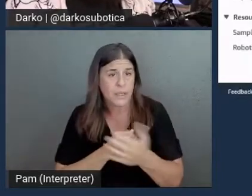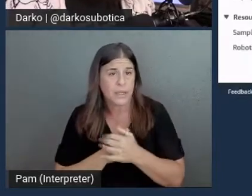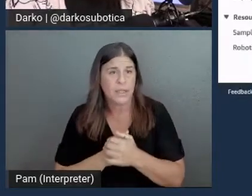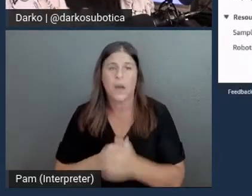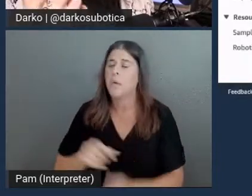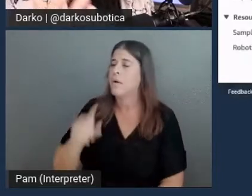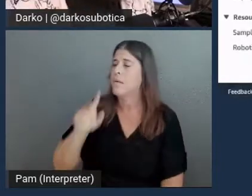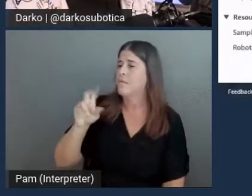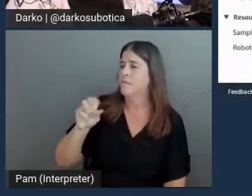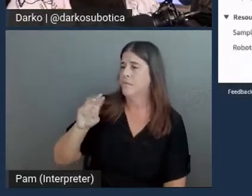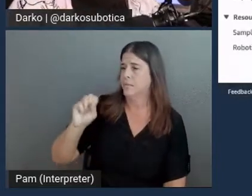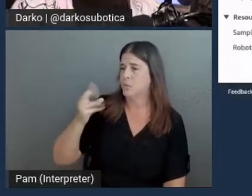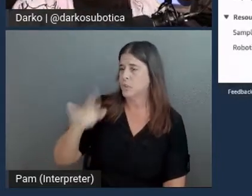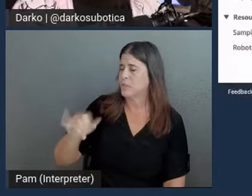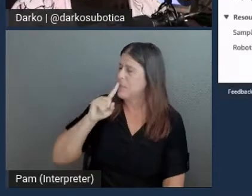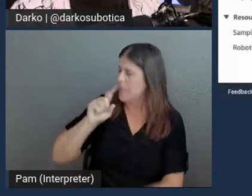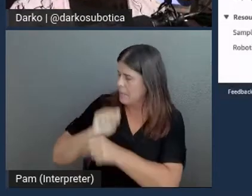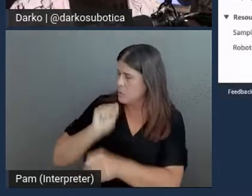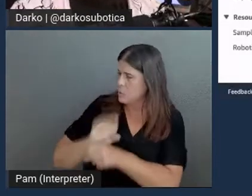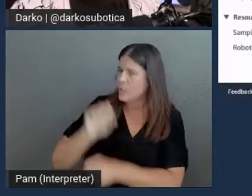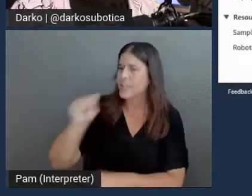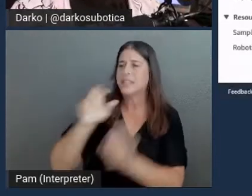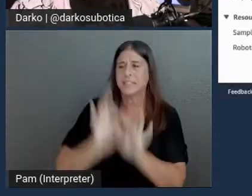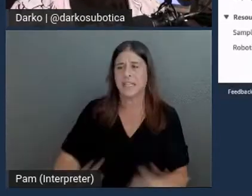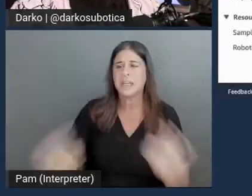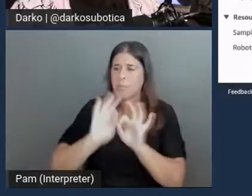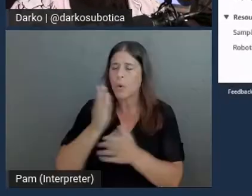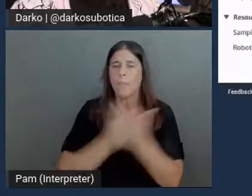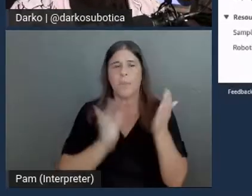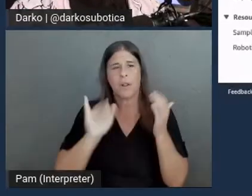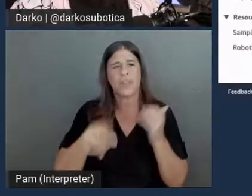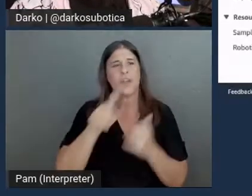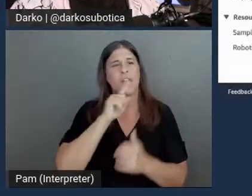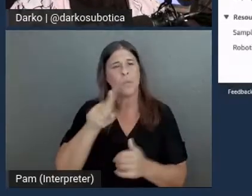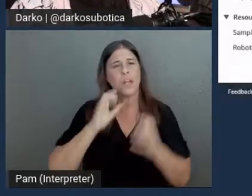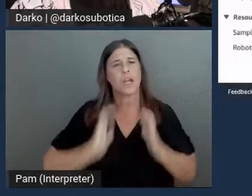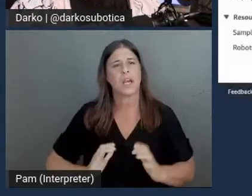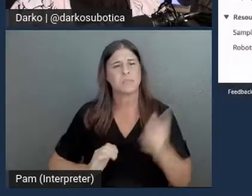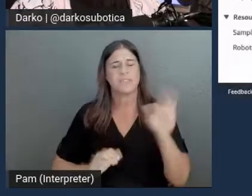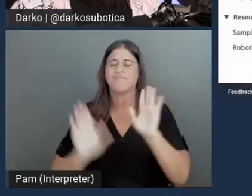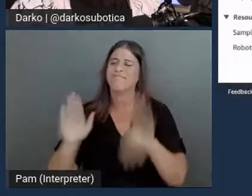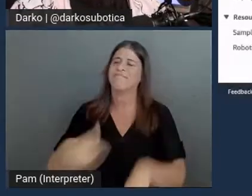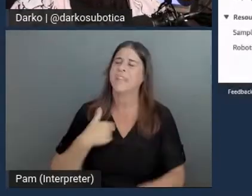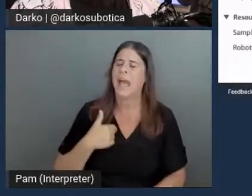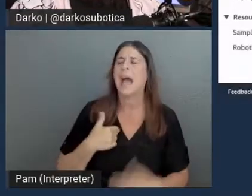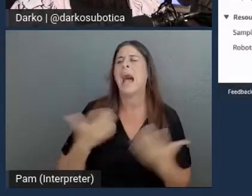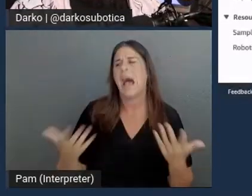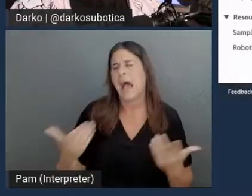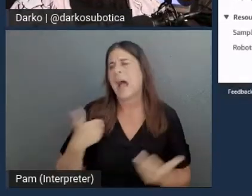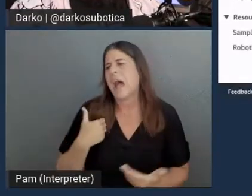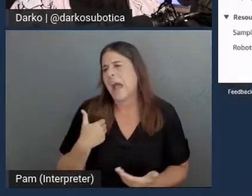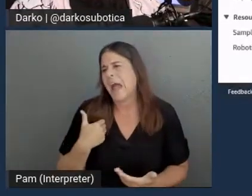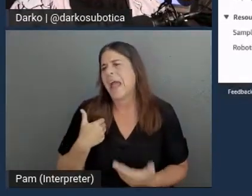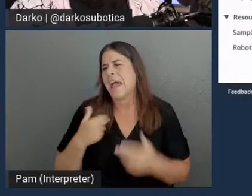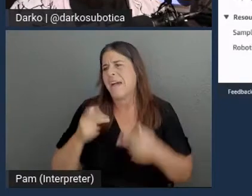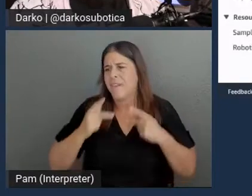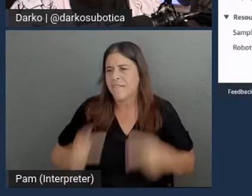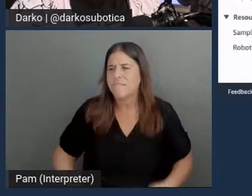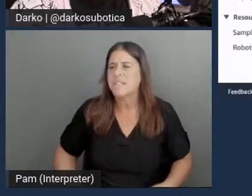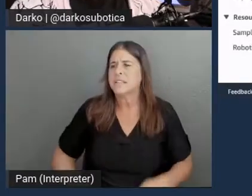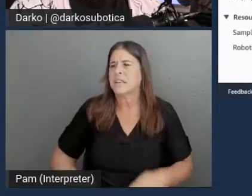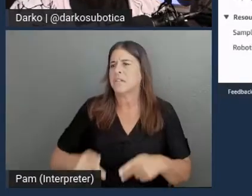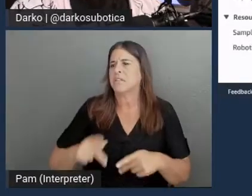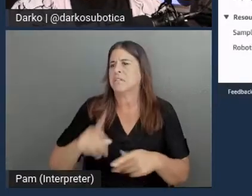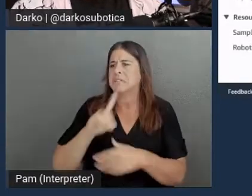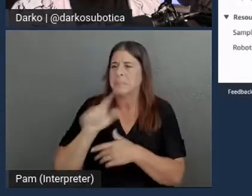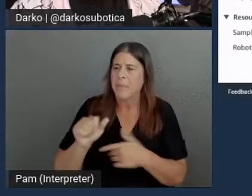Absolutely. Yeah, this is the key aspect where customer comes in and says, okay, I have a physical area, I've tested my robot in it,